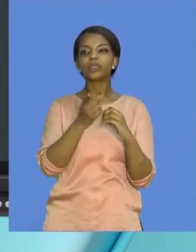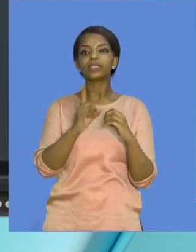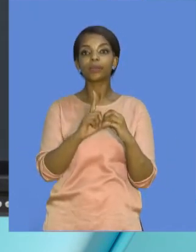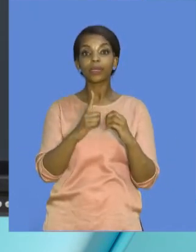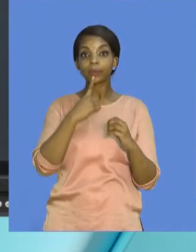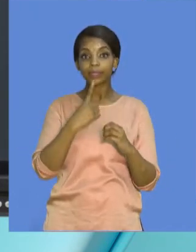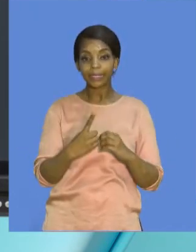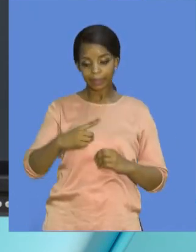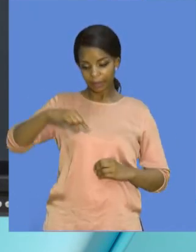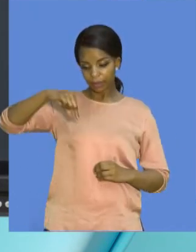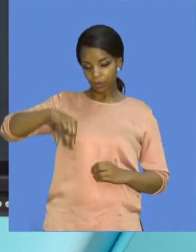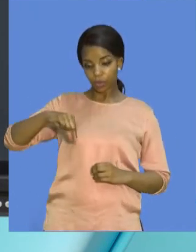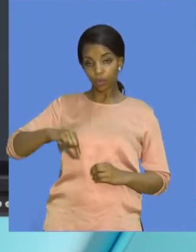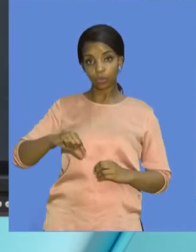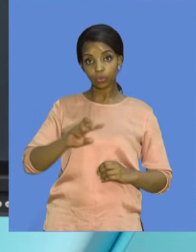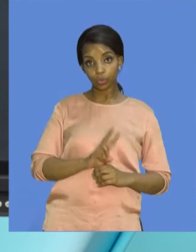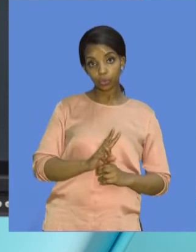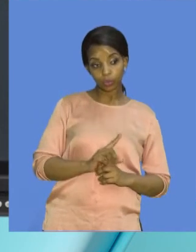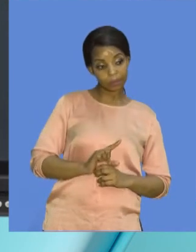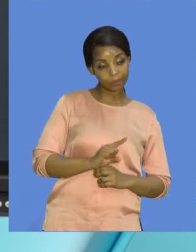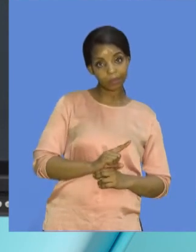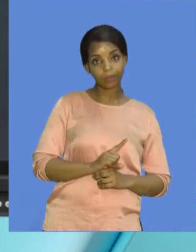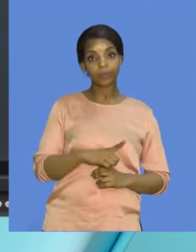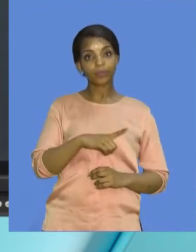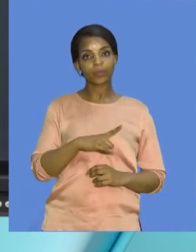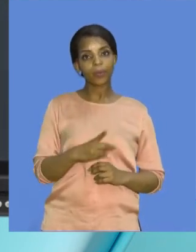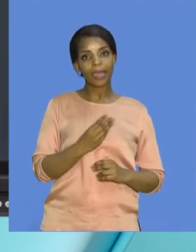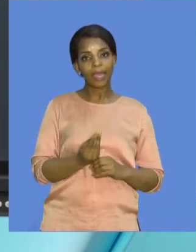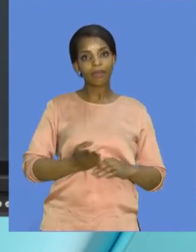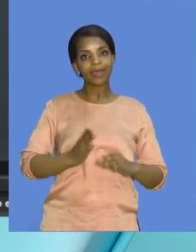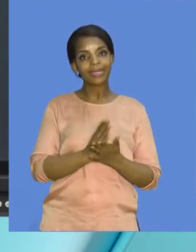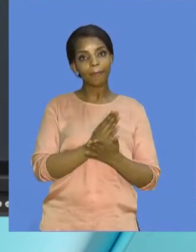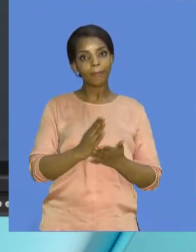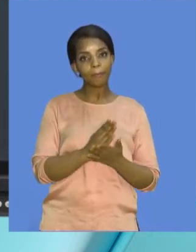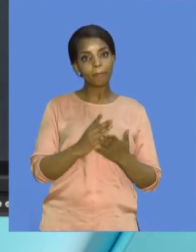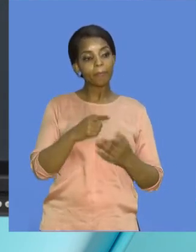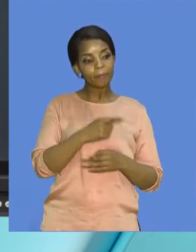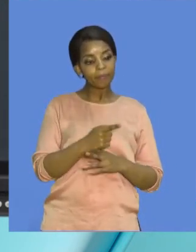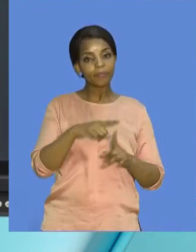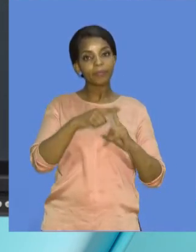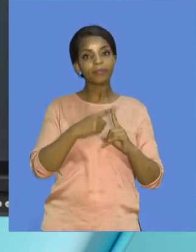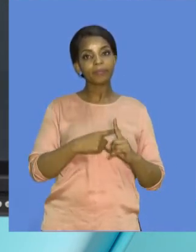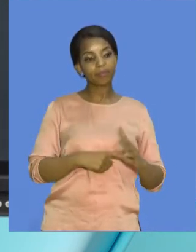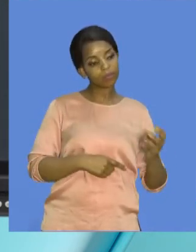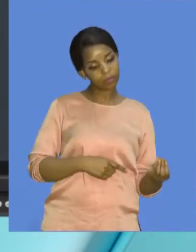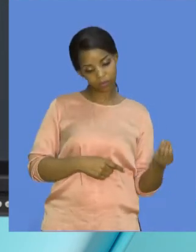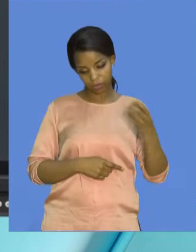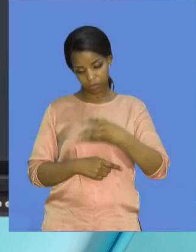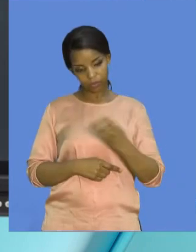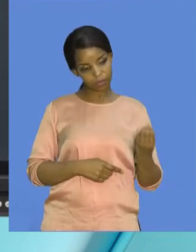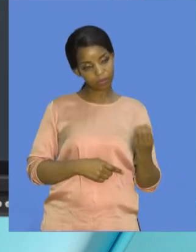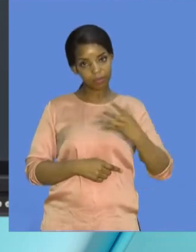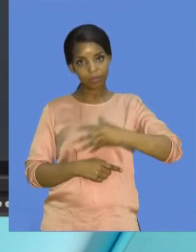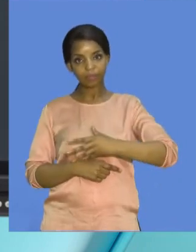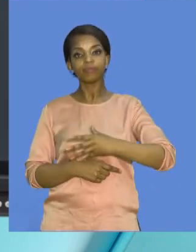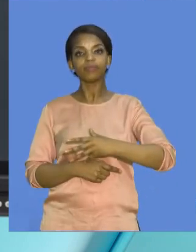Q2, because it has got excess electrons, a certain whole number of electrons are actually transferred from Q2 to Q1,